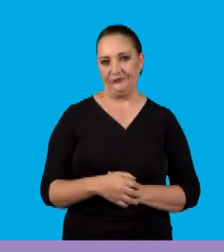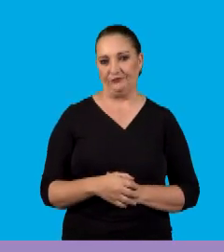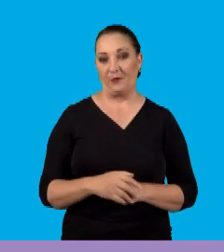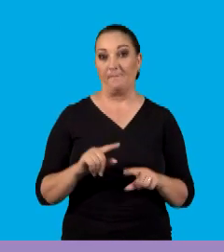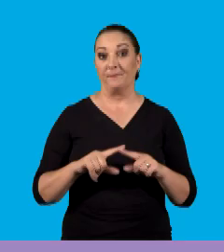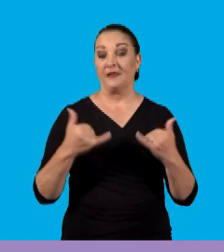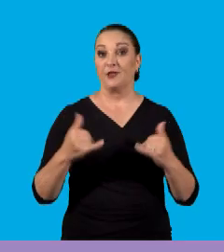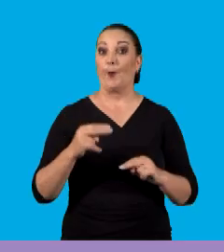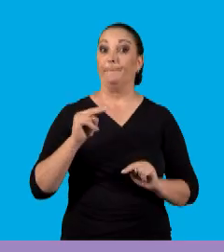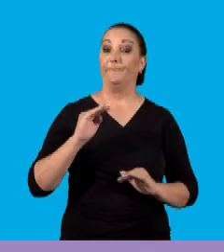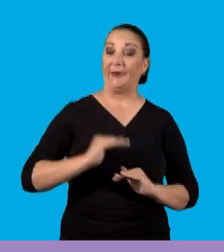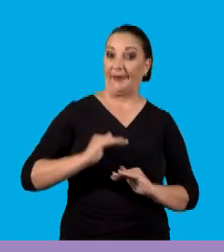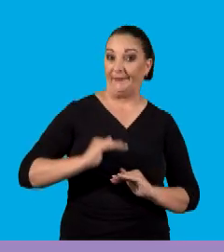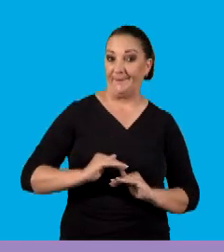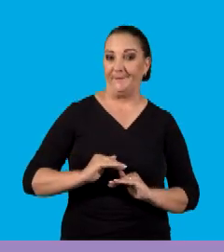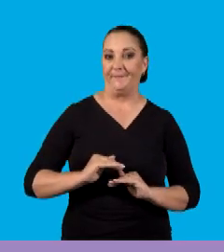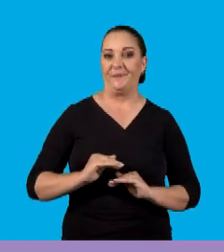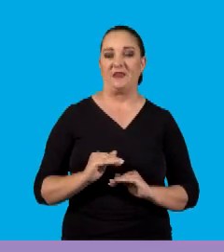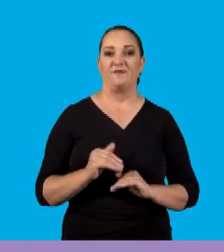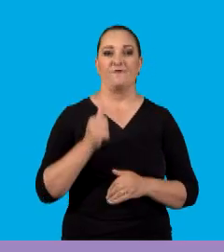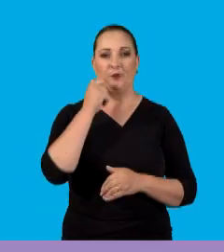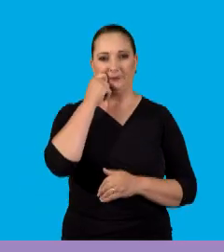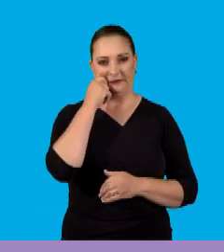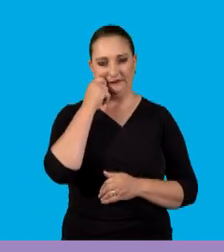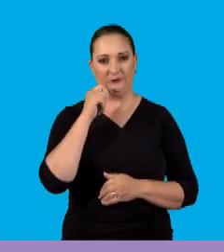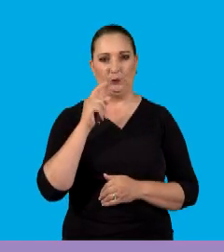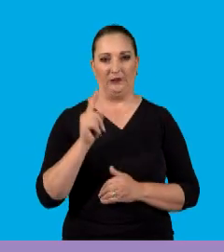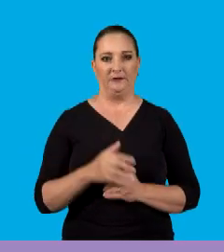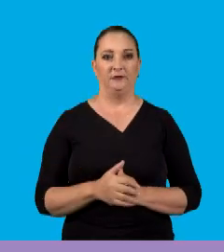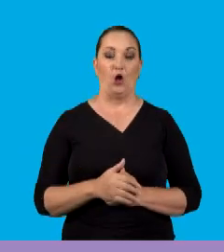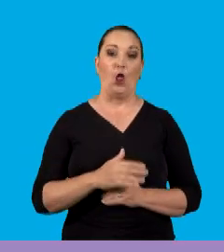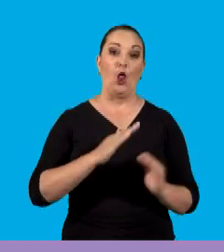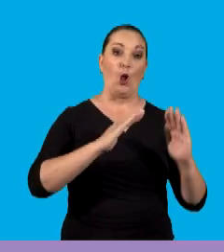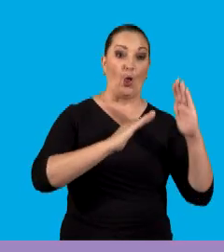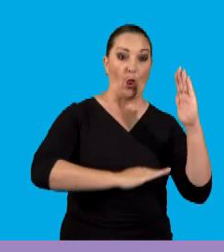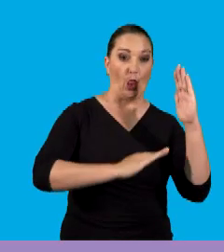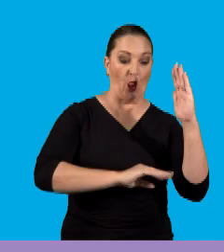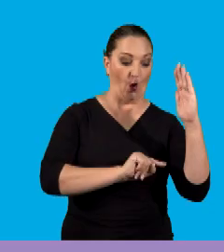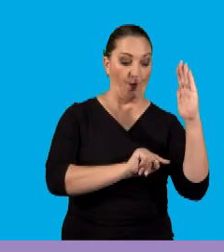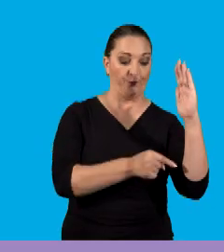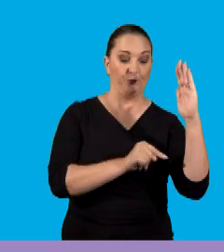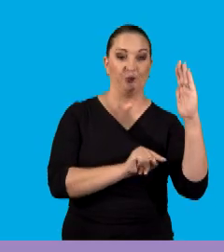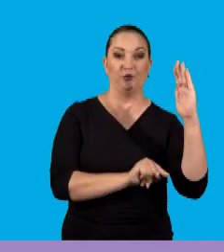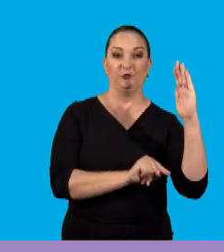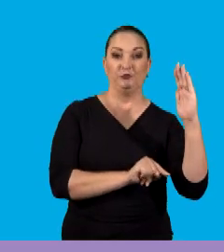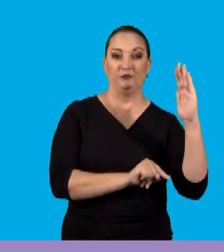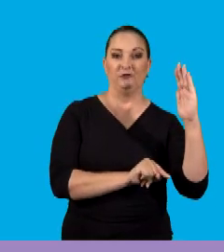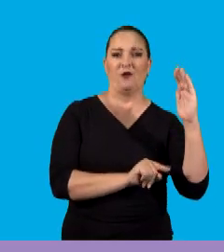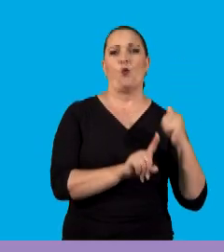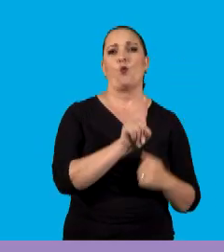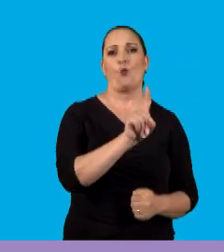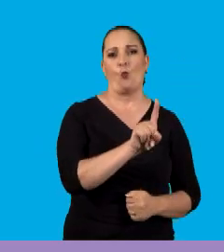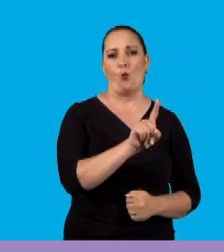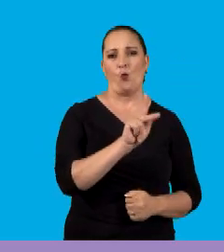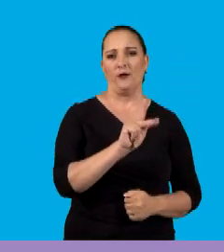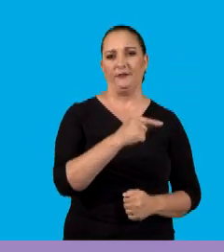about the minimum price of this meat? Now, the minimum price, of course, would be the lowest point, and that lowest point is for